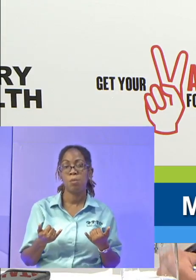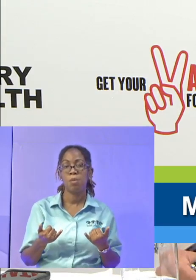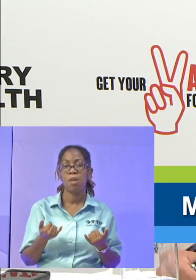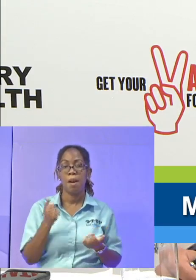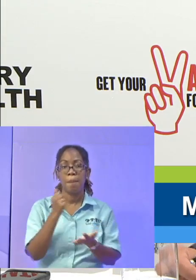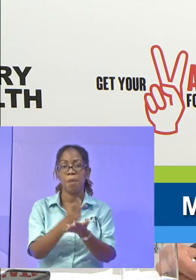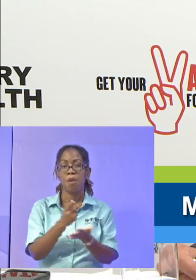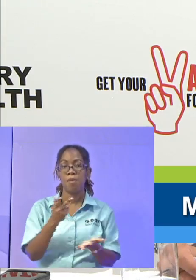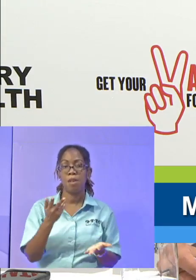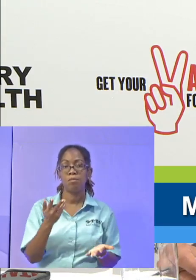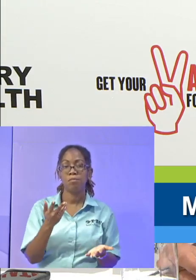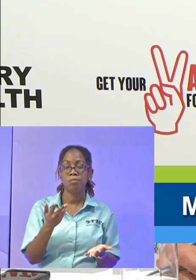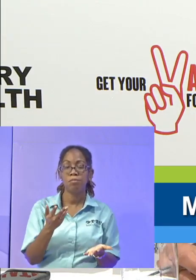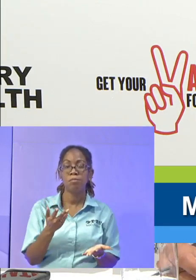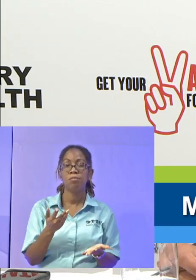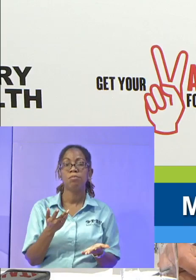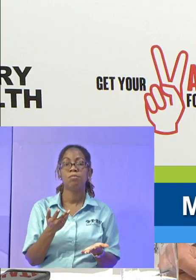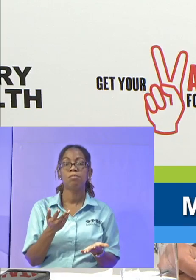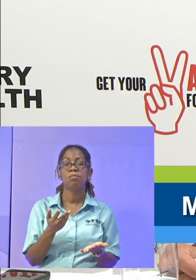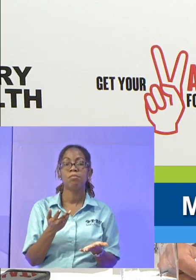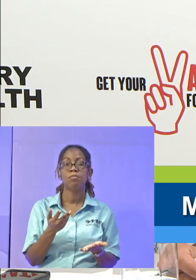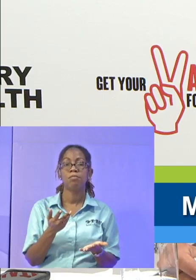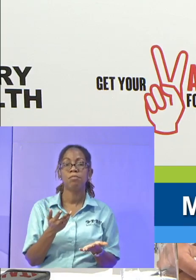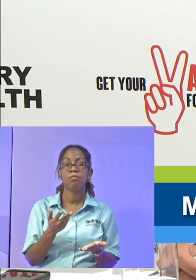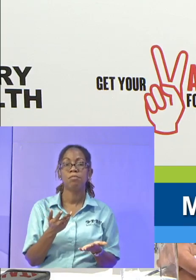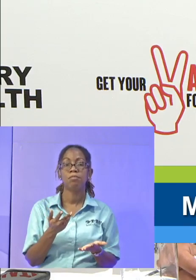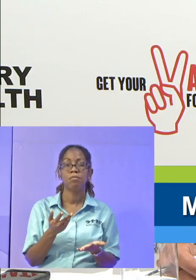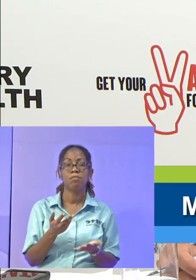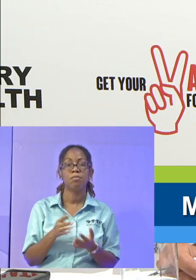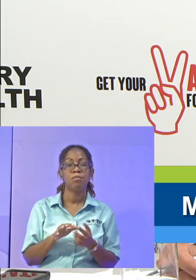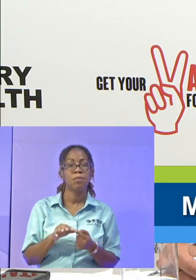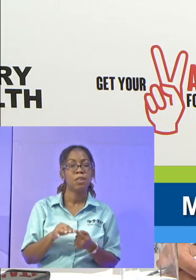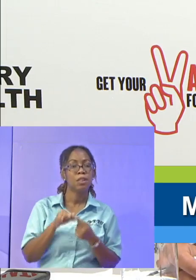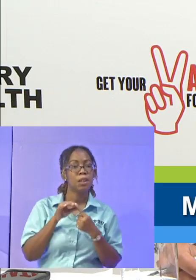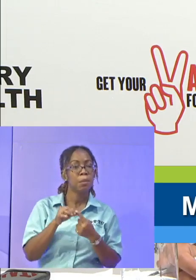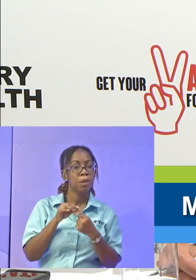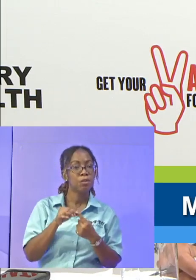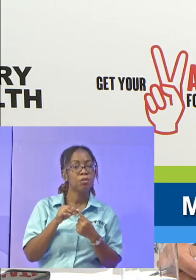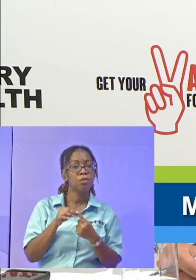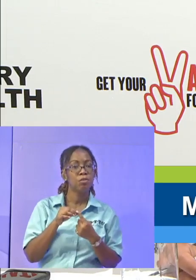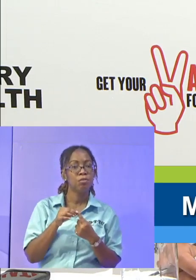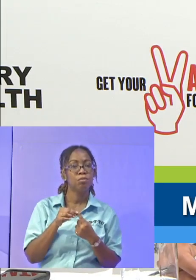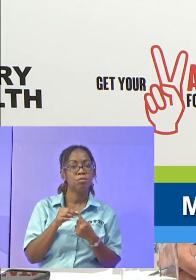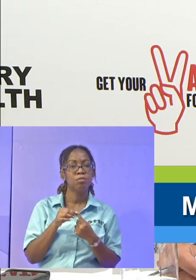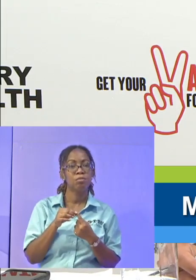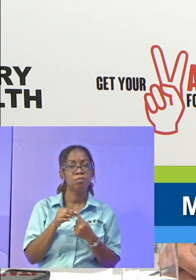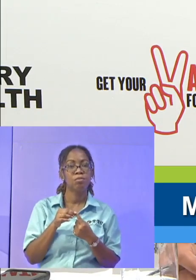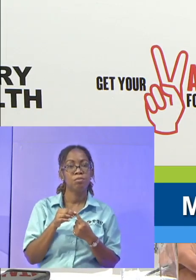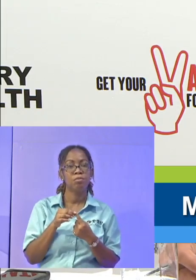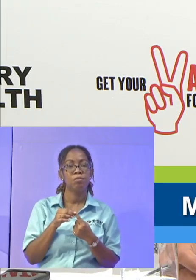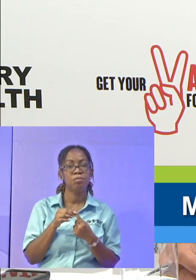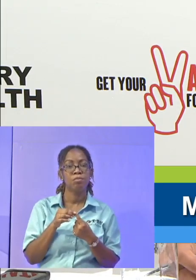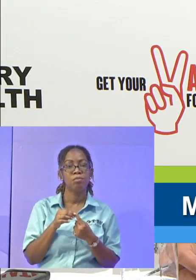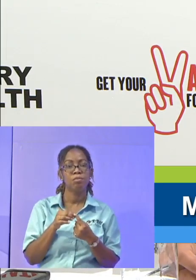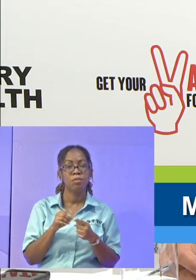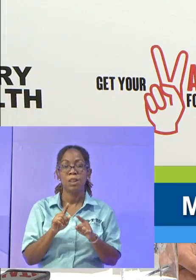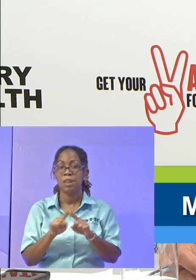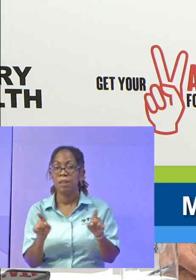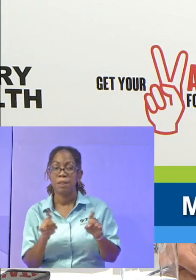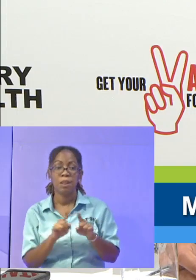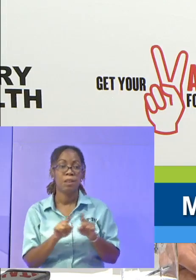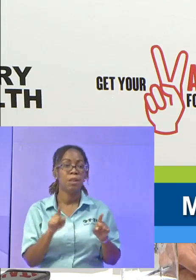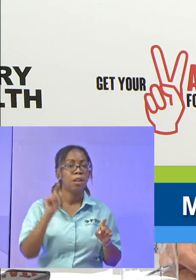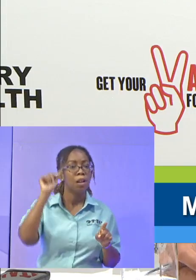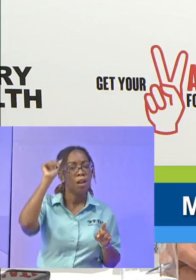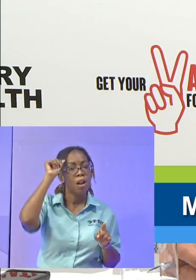is granted for the special pediatric formula, which is slightly different from the adult formula